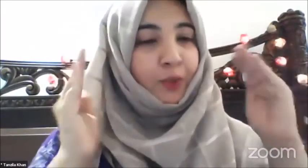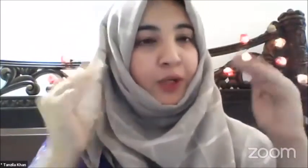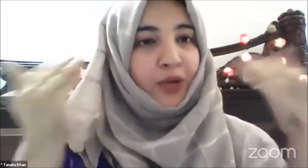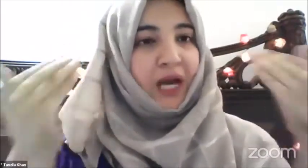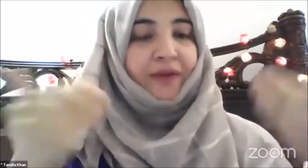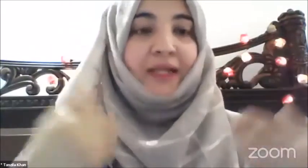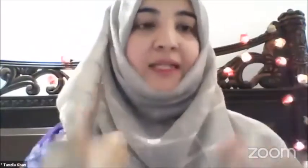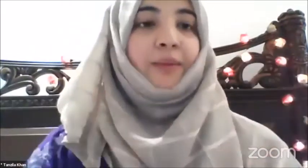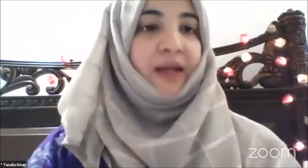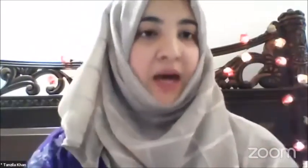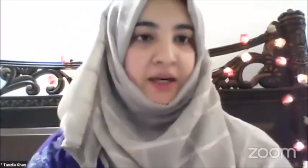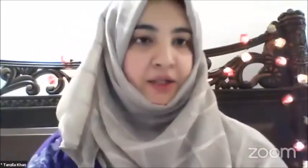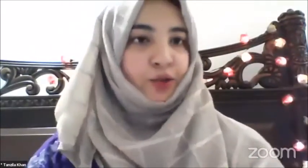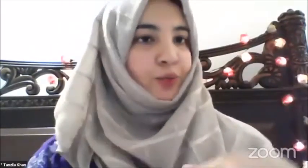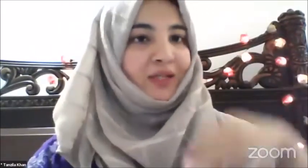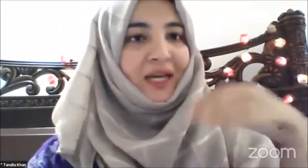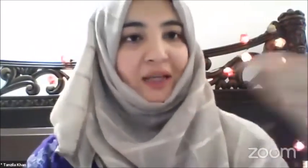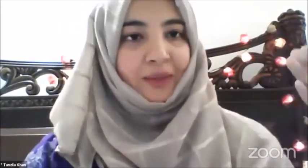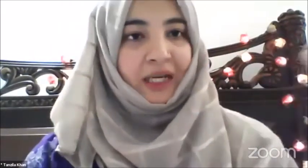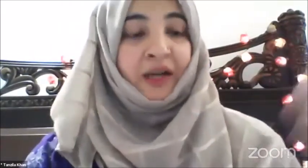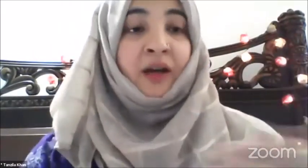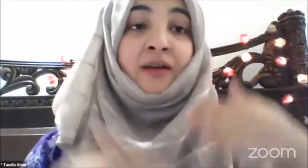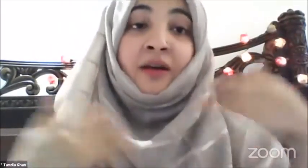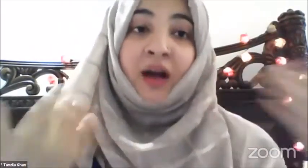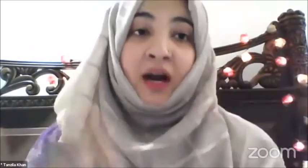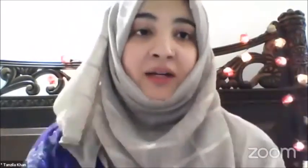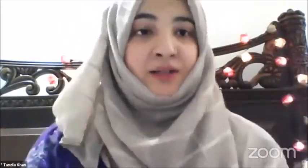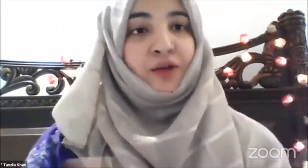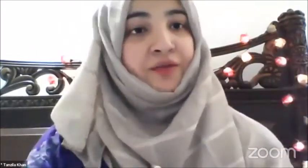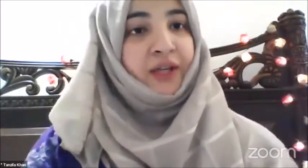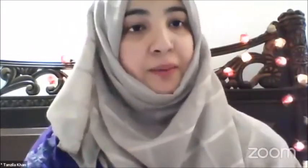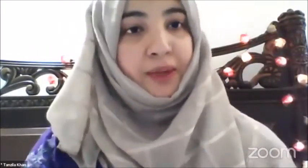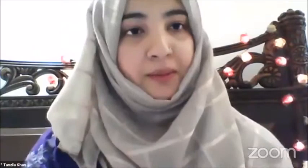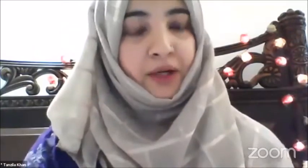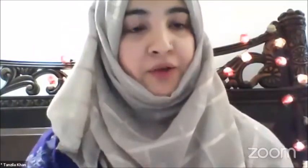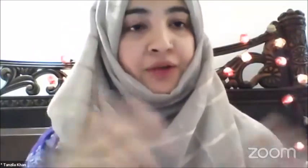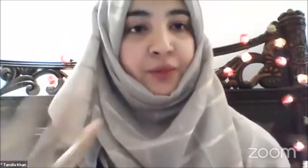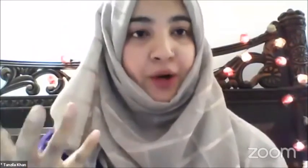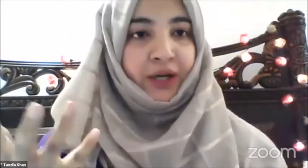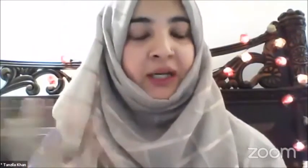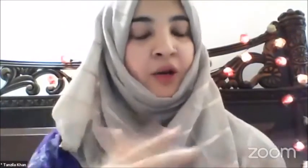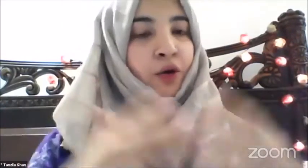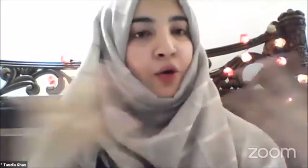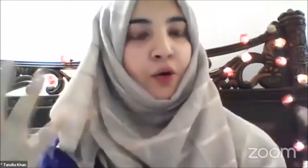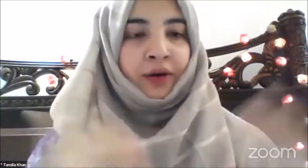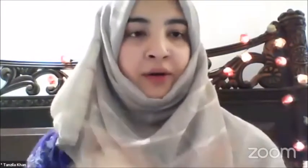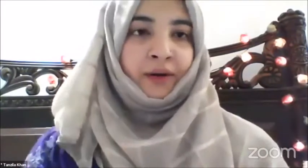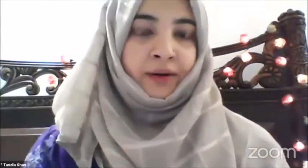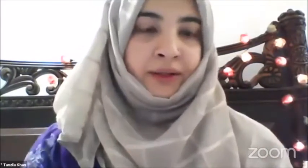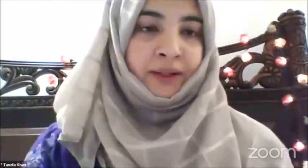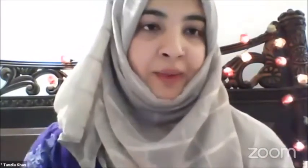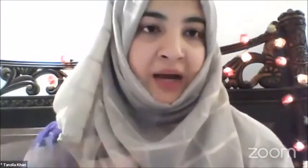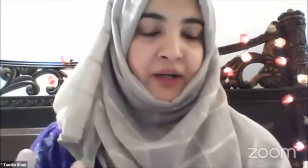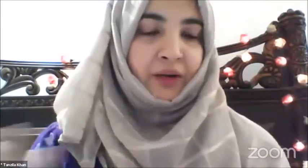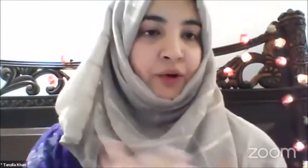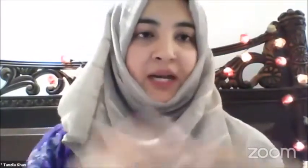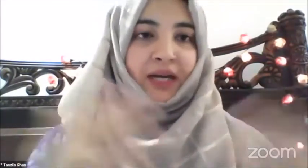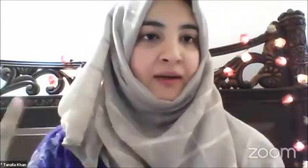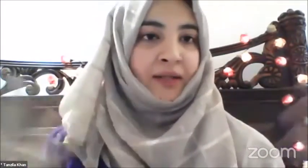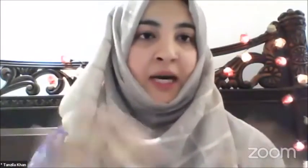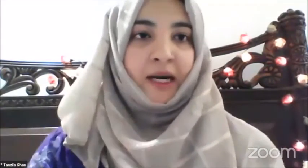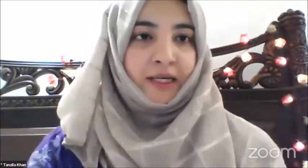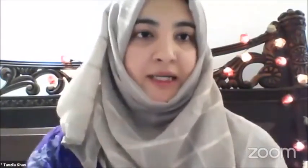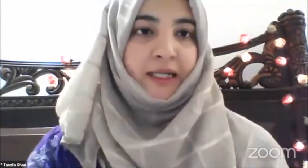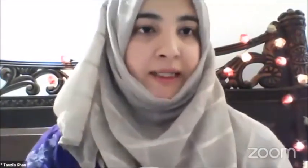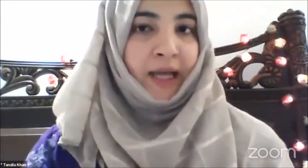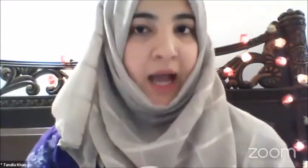sure that we don't have a disabling attitude towards anybody, regardless of the impairment of their body or their background or any